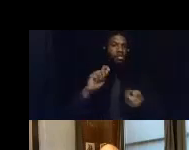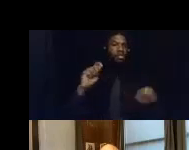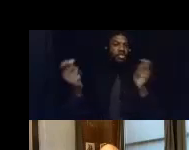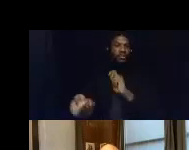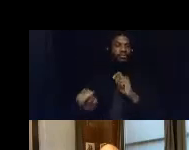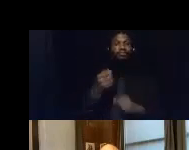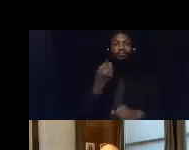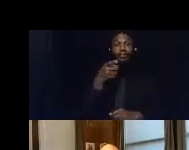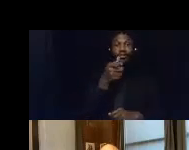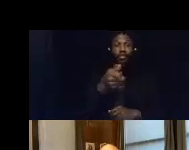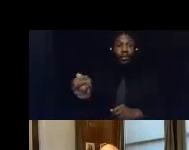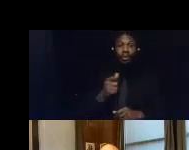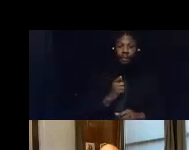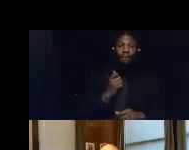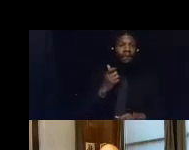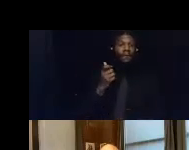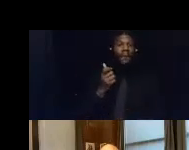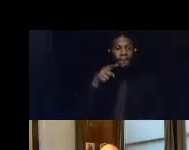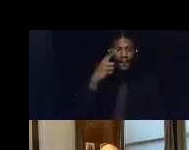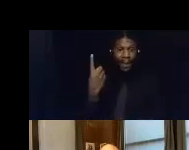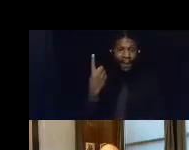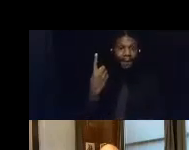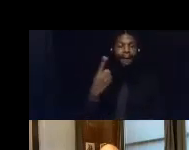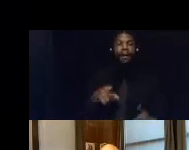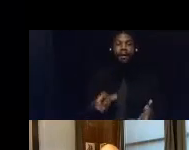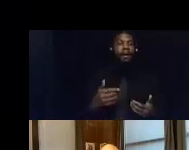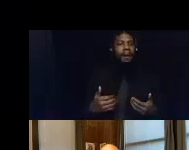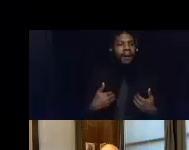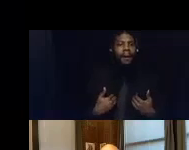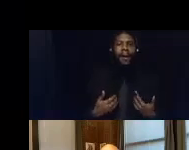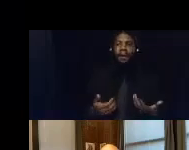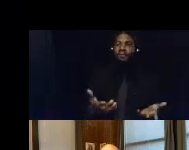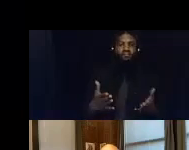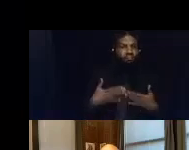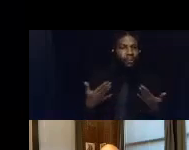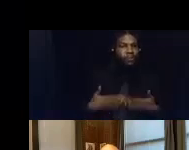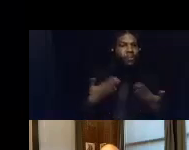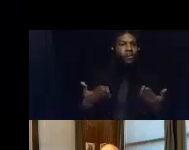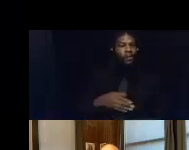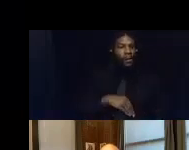this exhibition, you find space for joy, memorial, and meaning for our